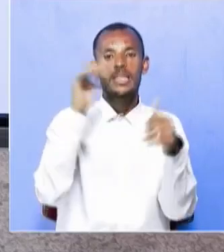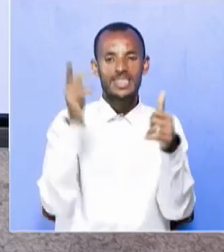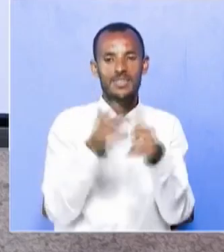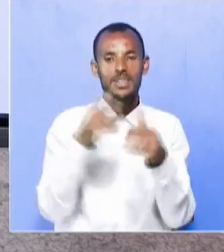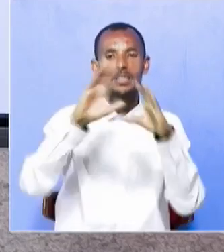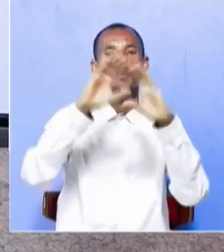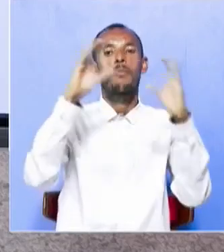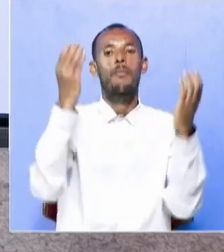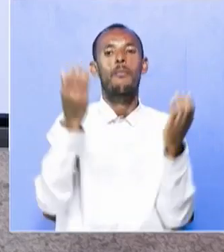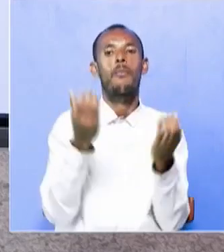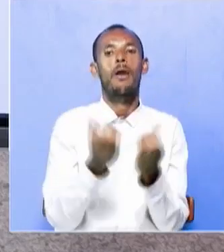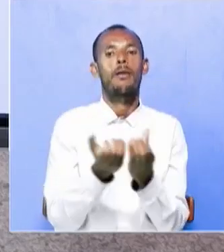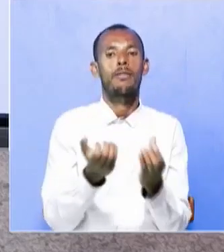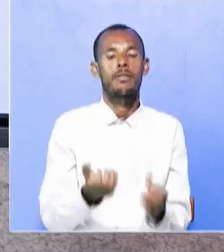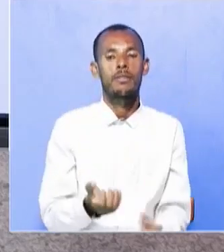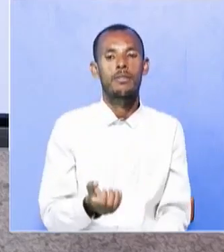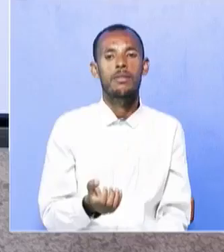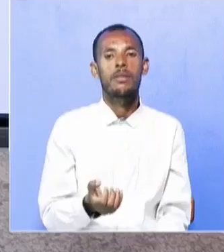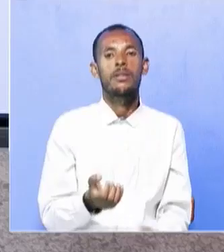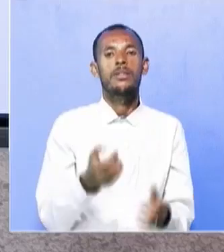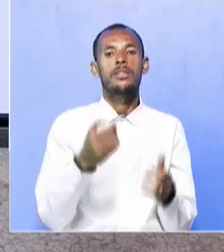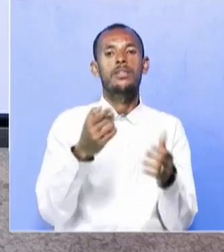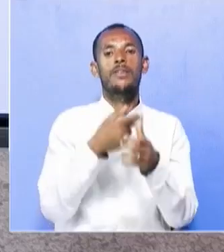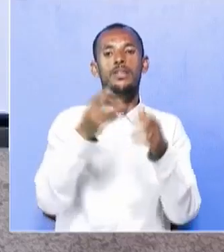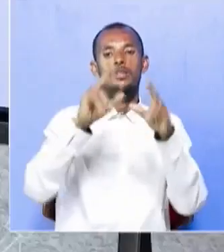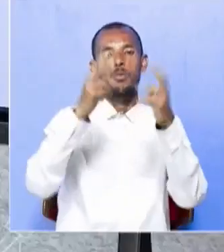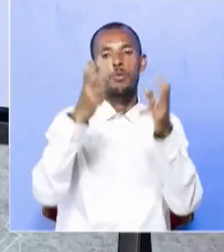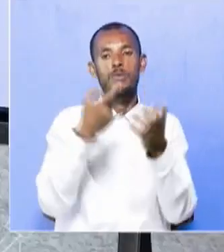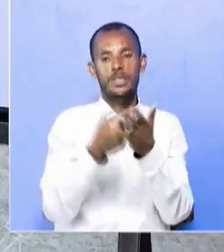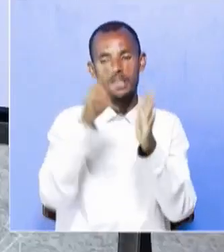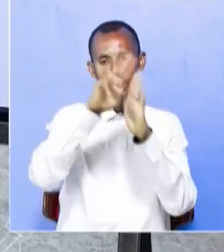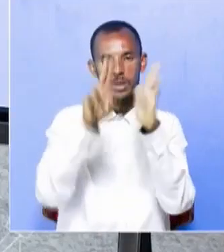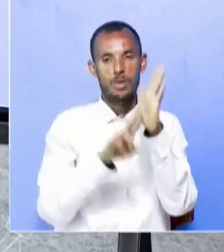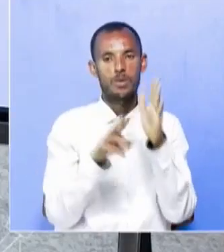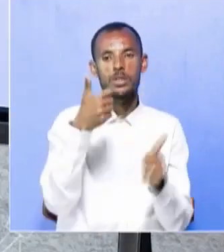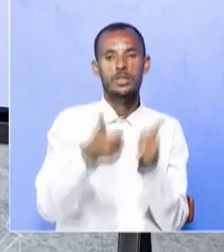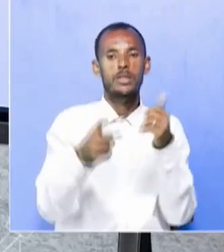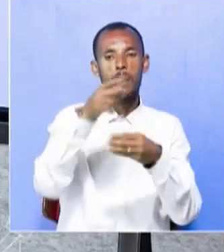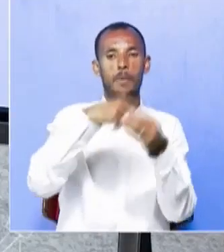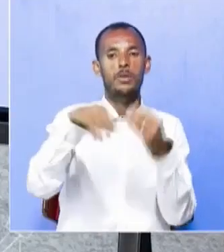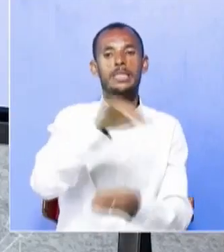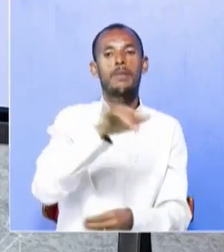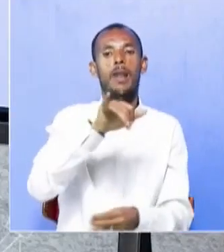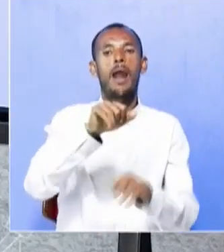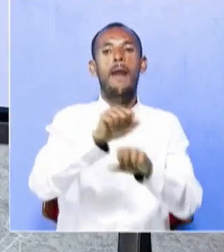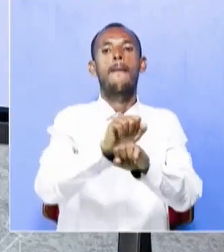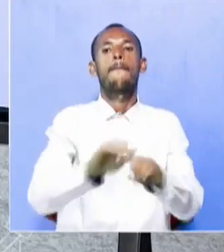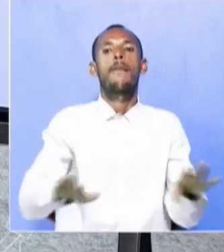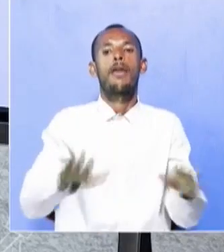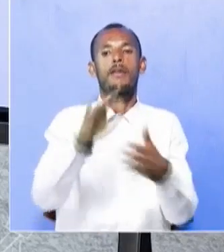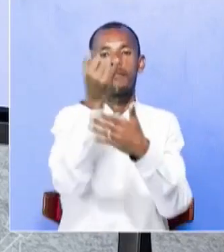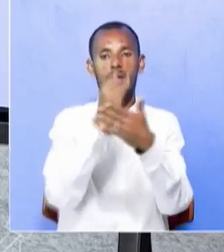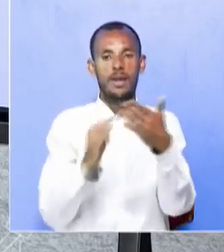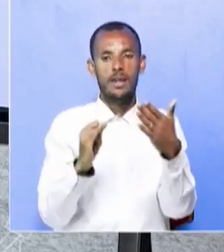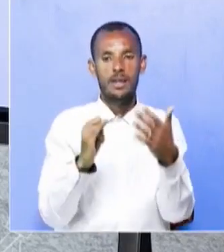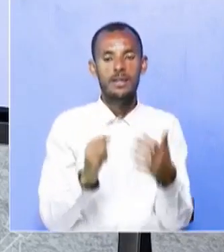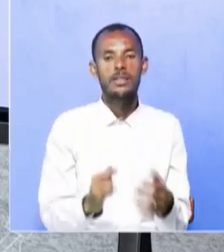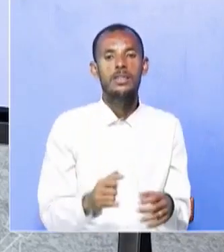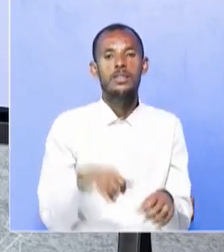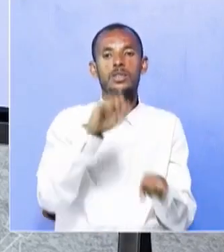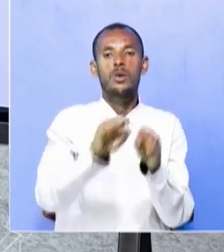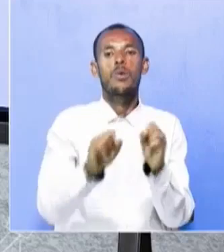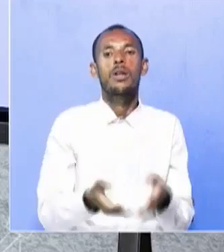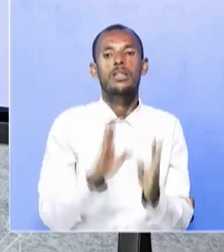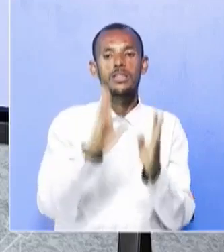of on the first topic of this unit, which is about similar plane figures. Okay, so